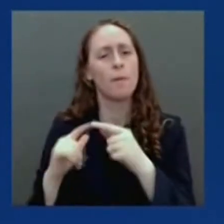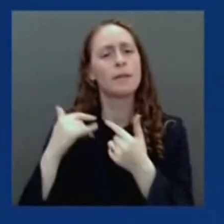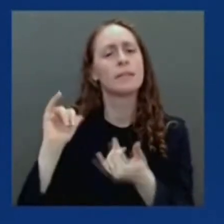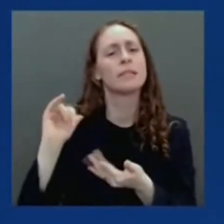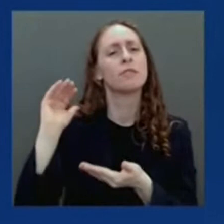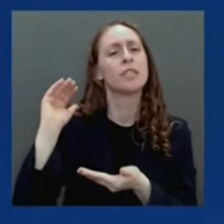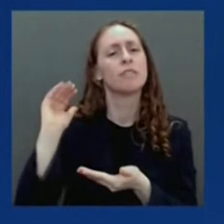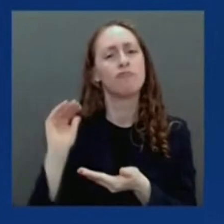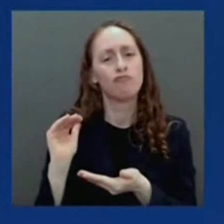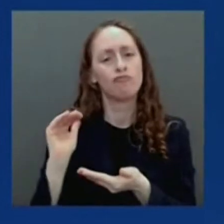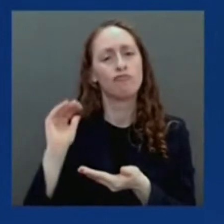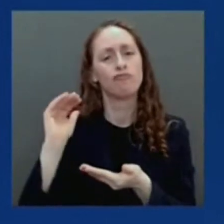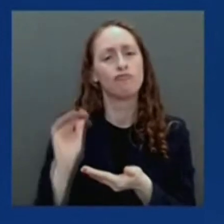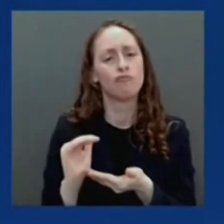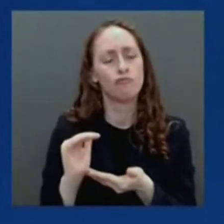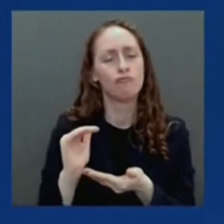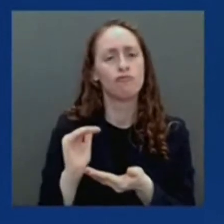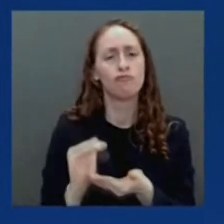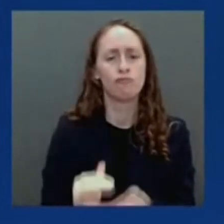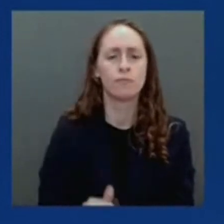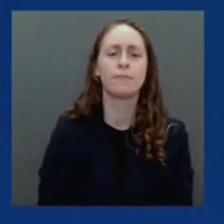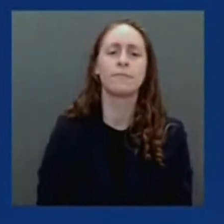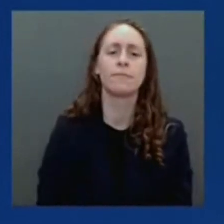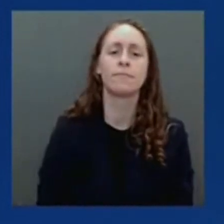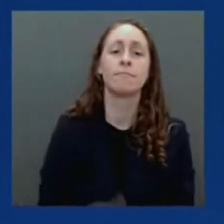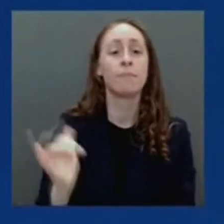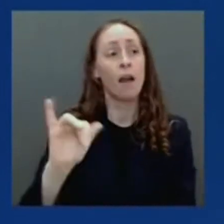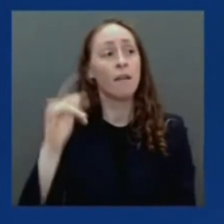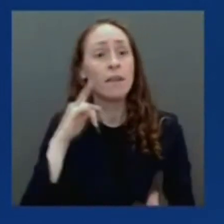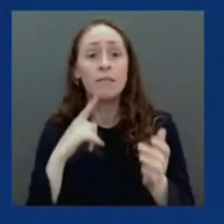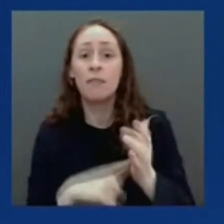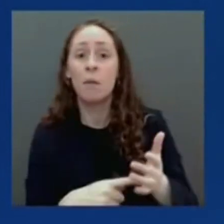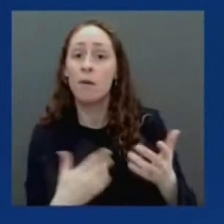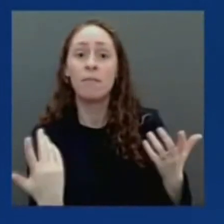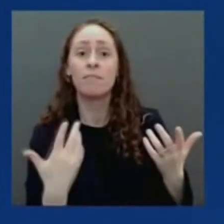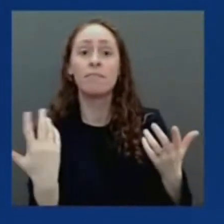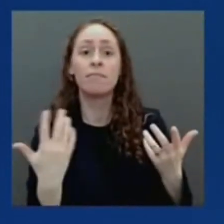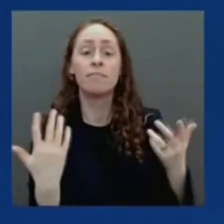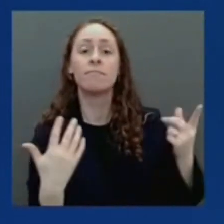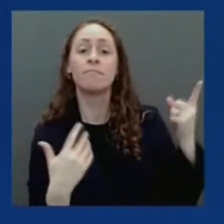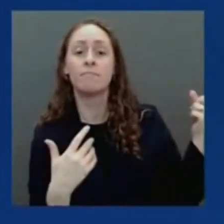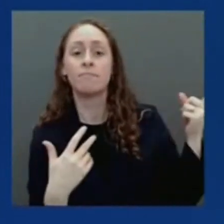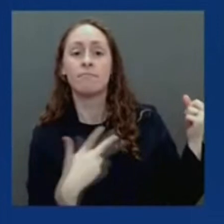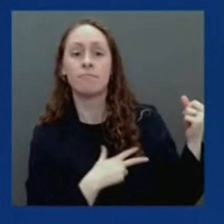of relaxing mitigation strategies, mitigation measures, which is why we're currently keeping those in